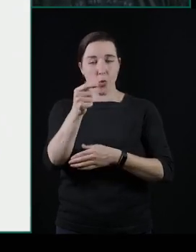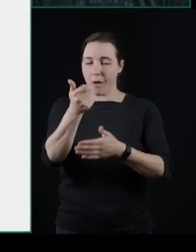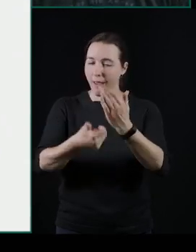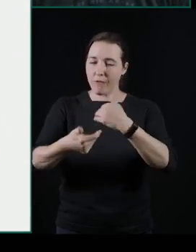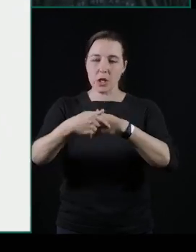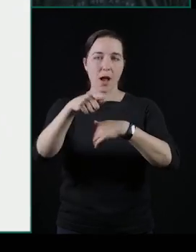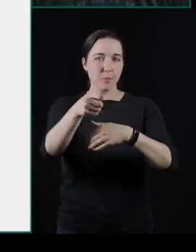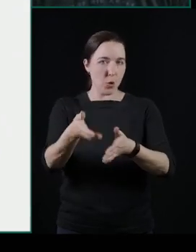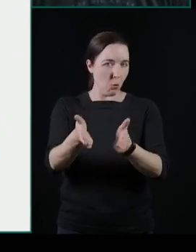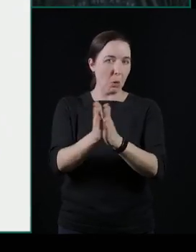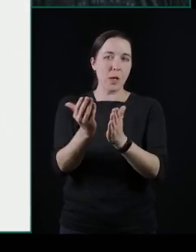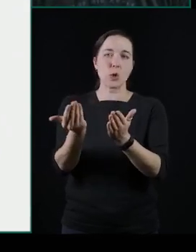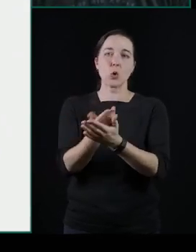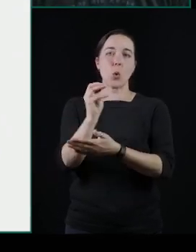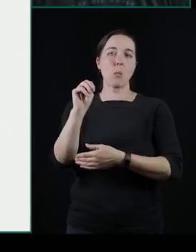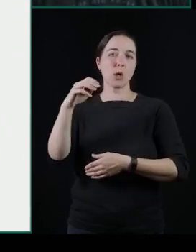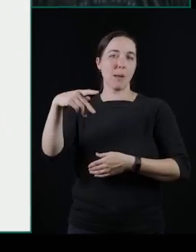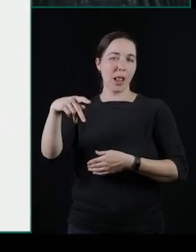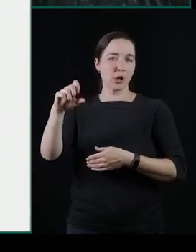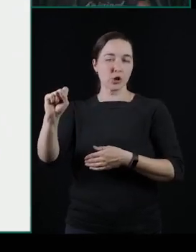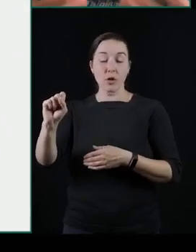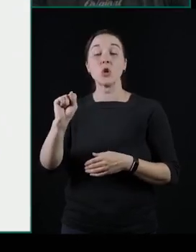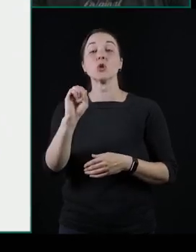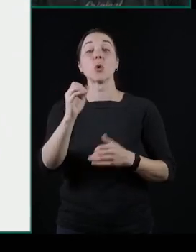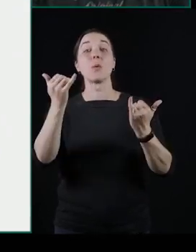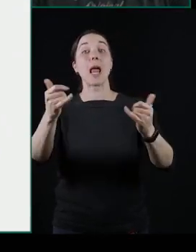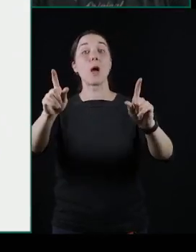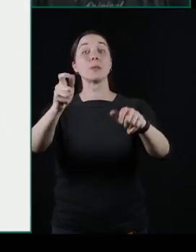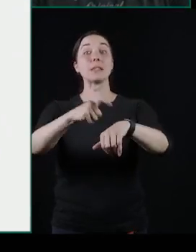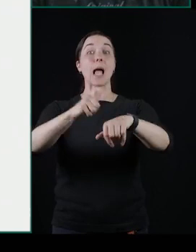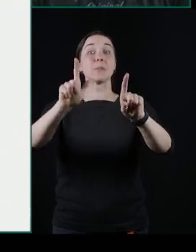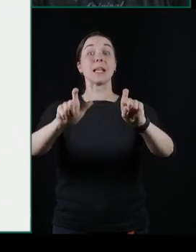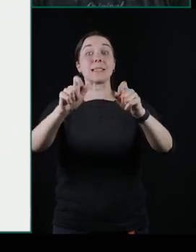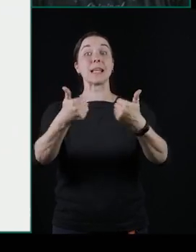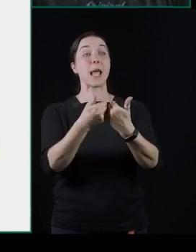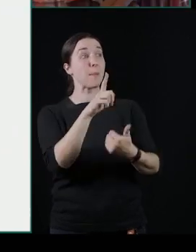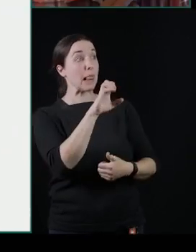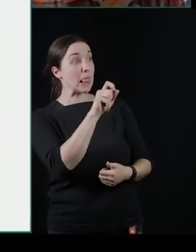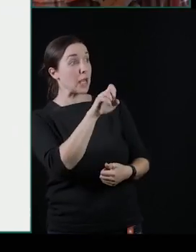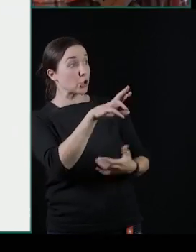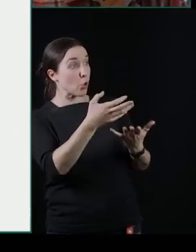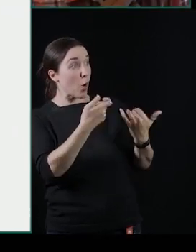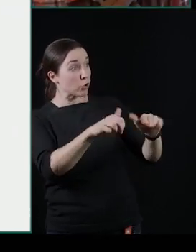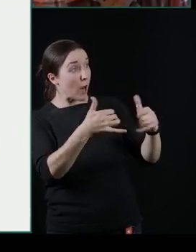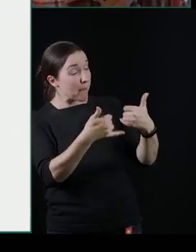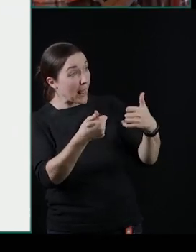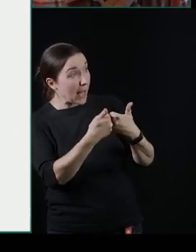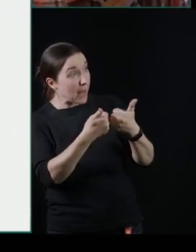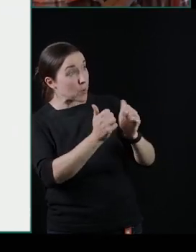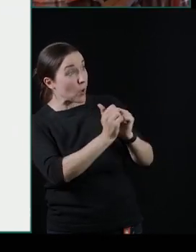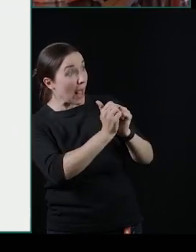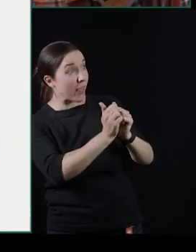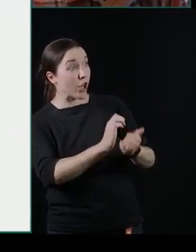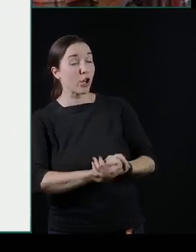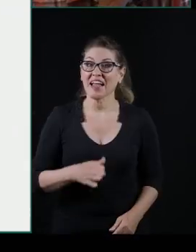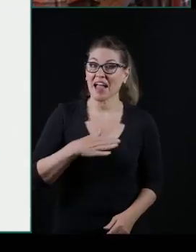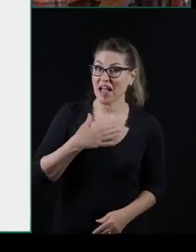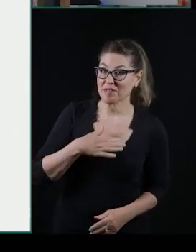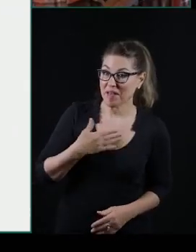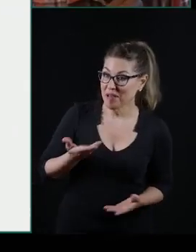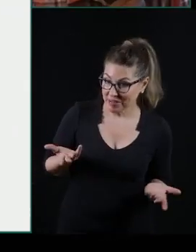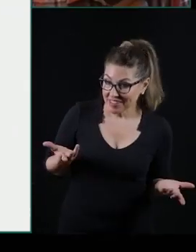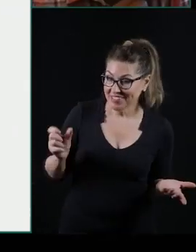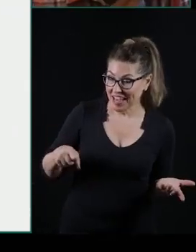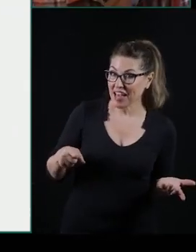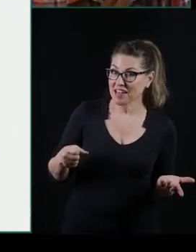every time you request a new multiplayer server. So now it's time to test the game. Lester, you want to try playing the game together? I'm